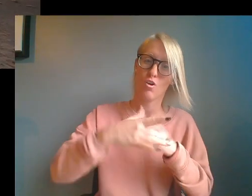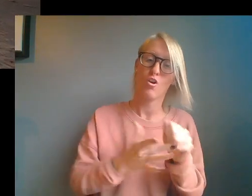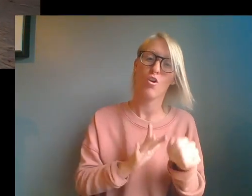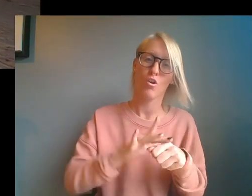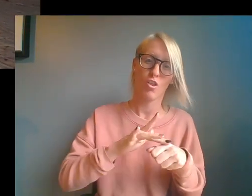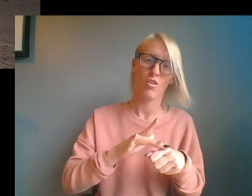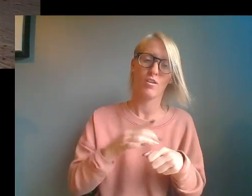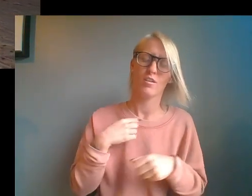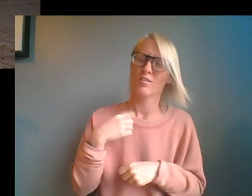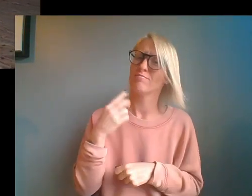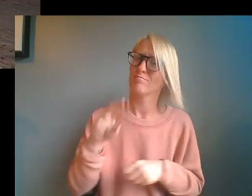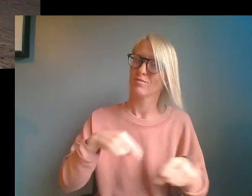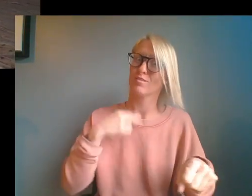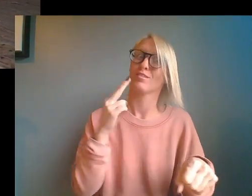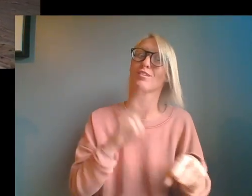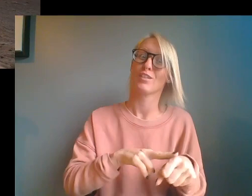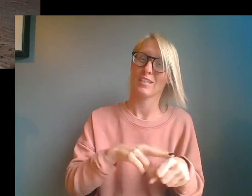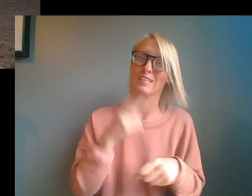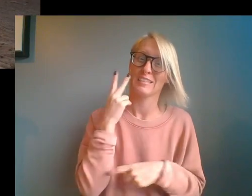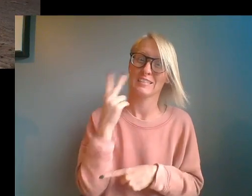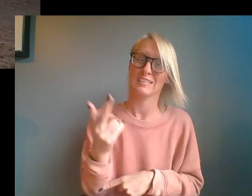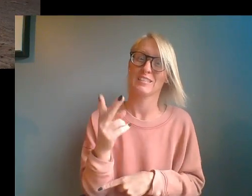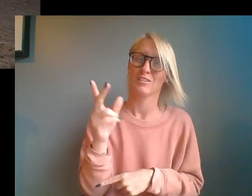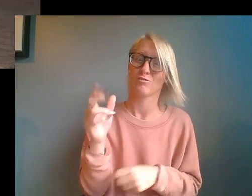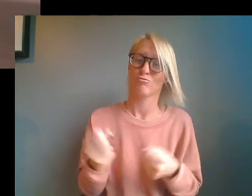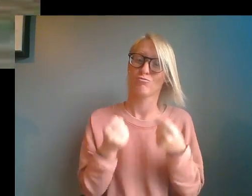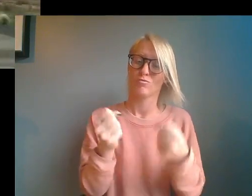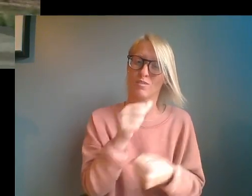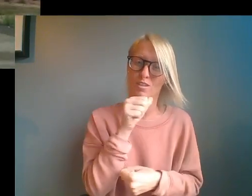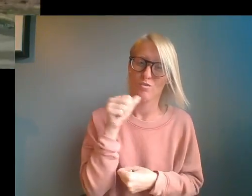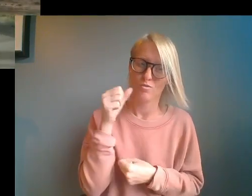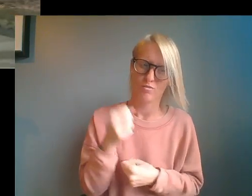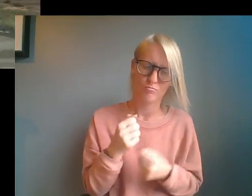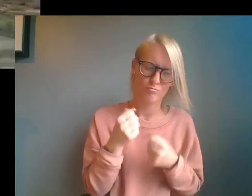something unique to see while you're driving through Arizona.